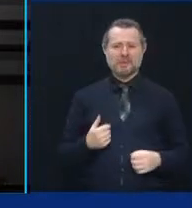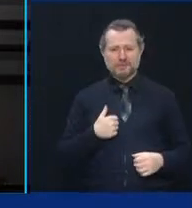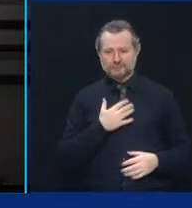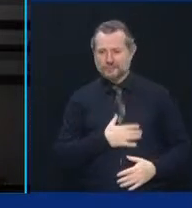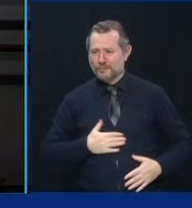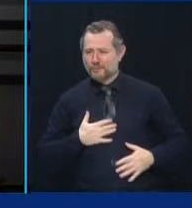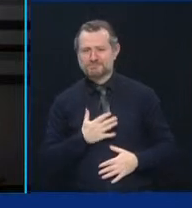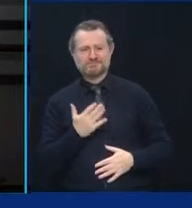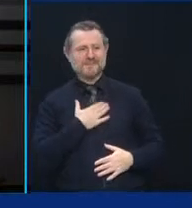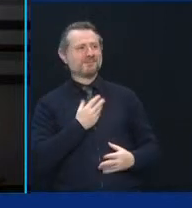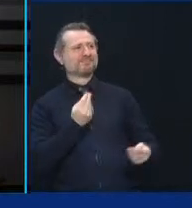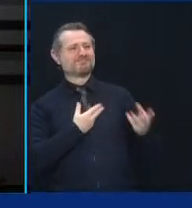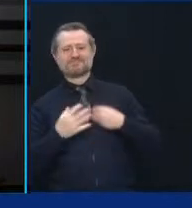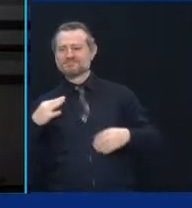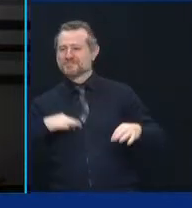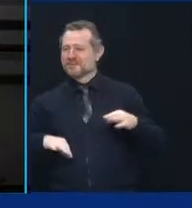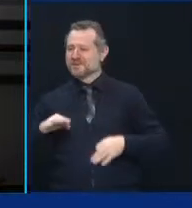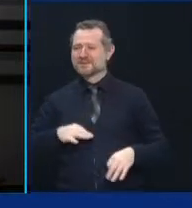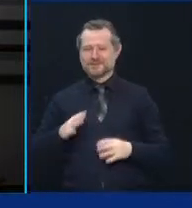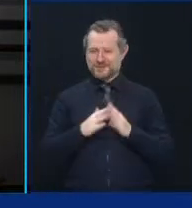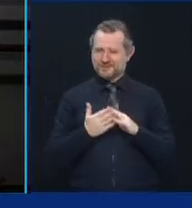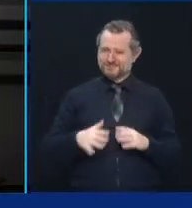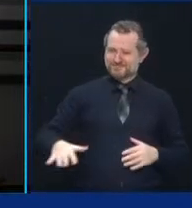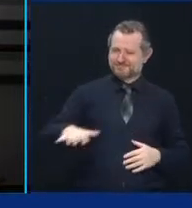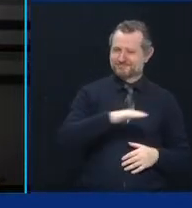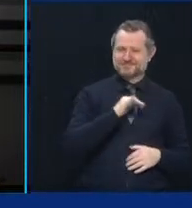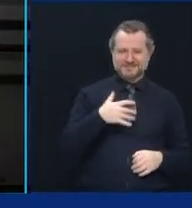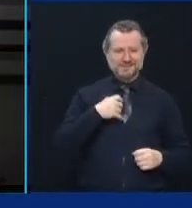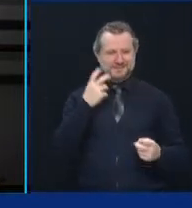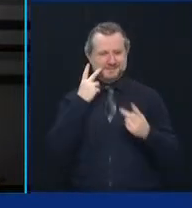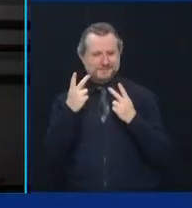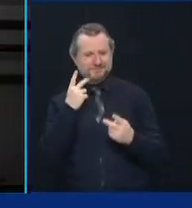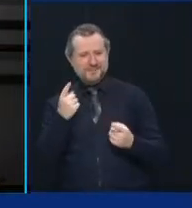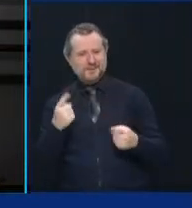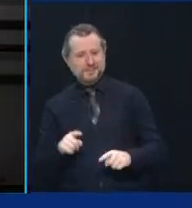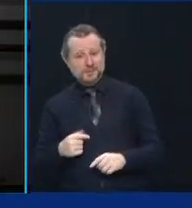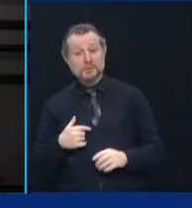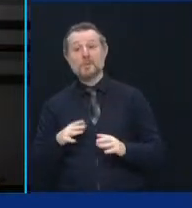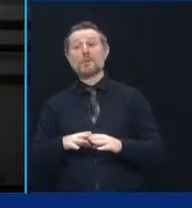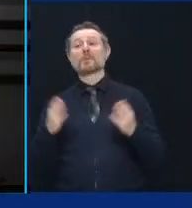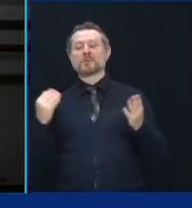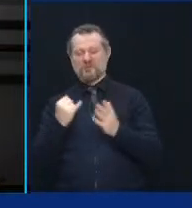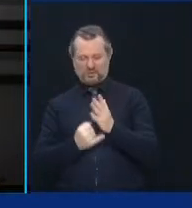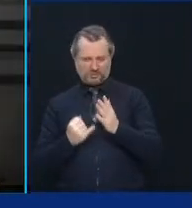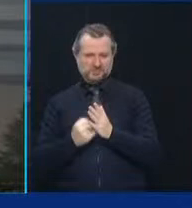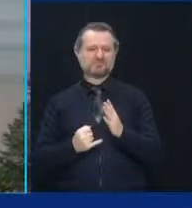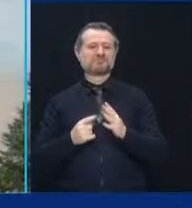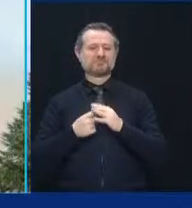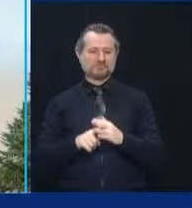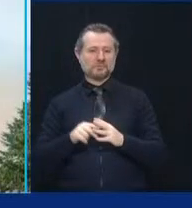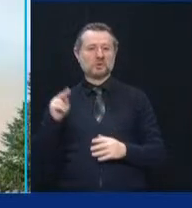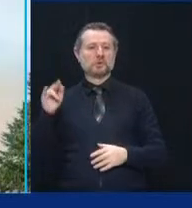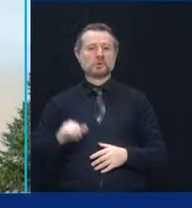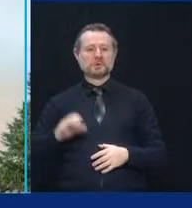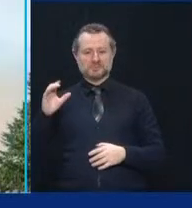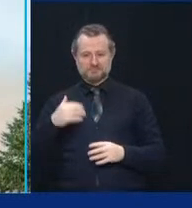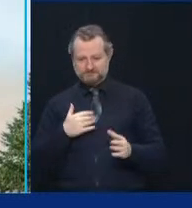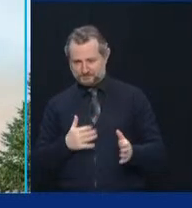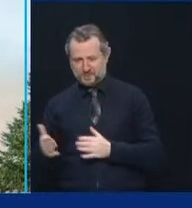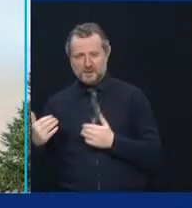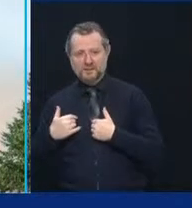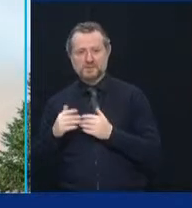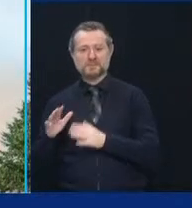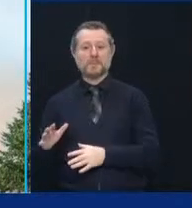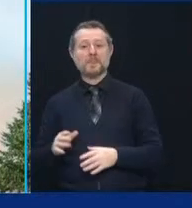that. We're going to start opening the arts, especially in New York City. I outlined the whole plan in the state of the state with our pop-up